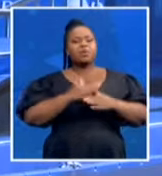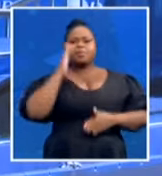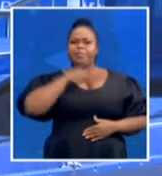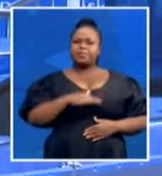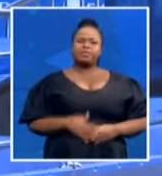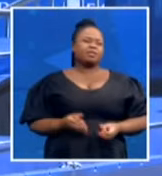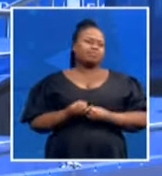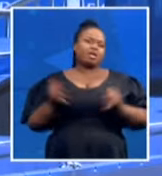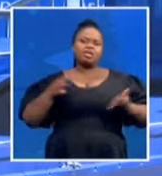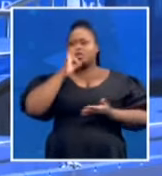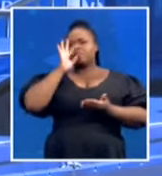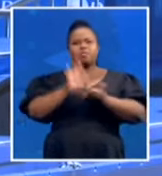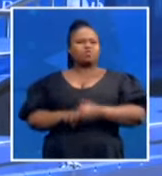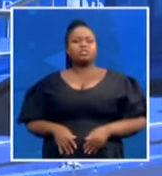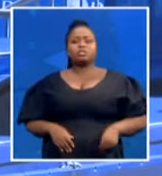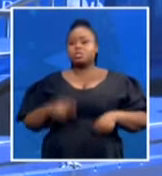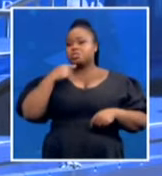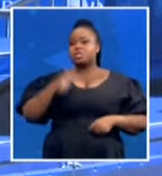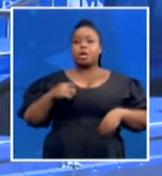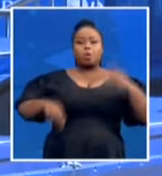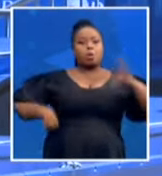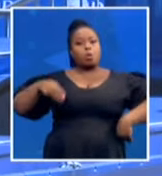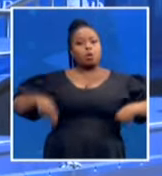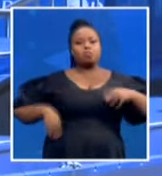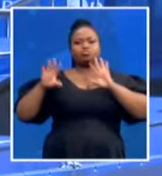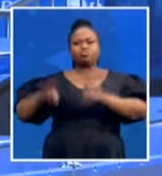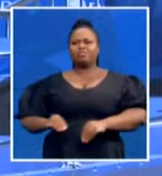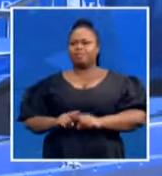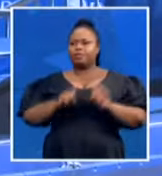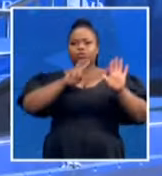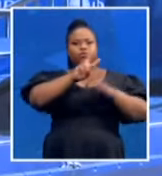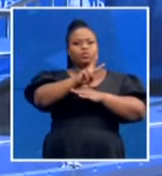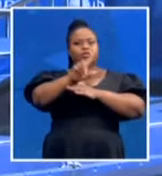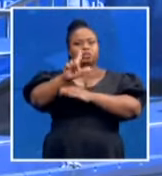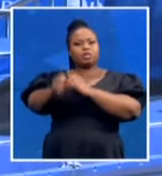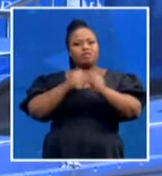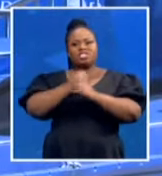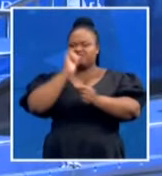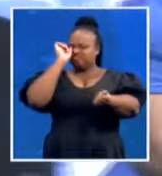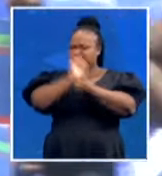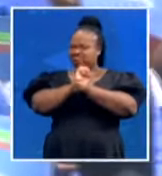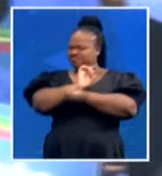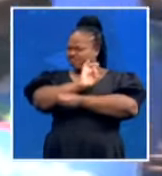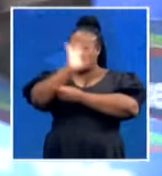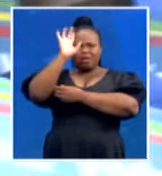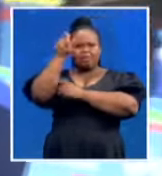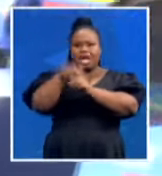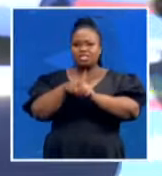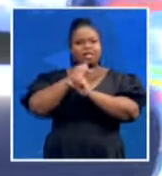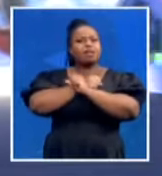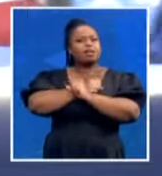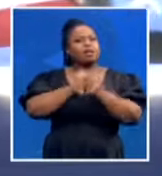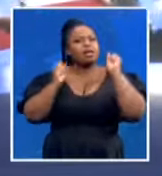corruption. Kodwa in 27 years, akukabanjwa namnye umntu obeyimali yabantu.